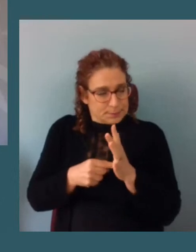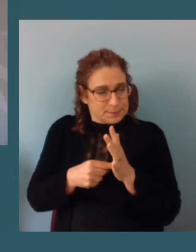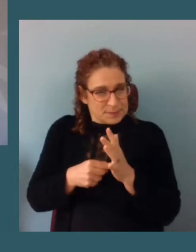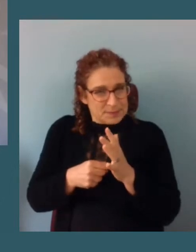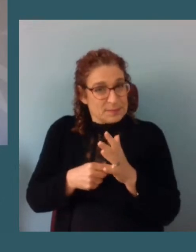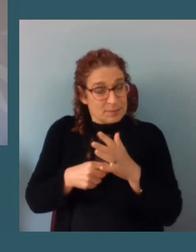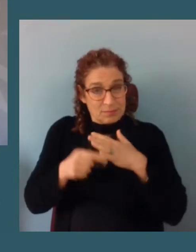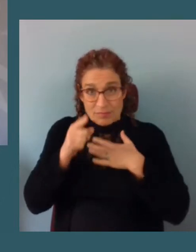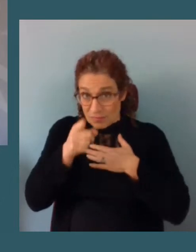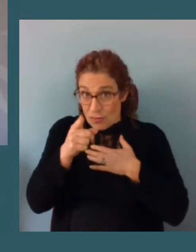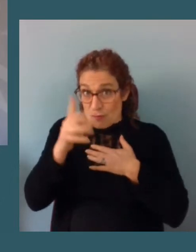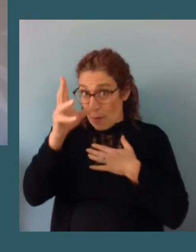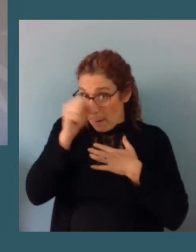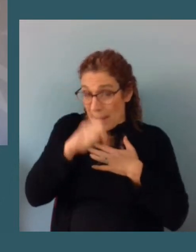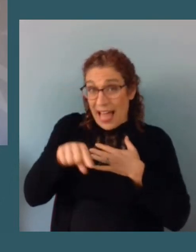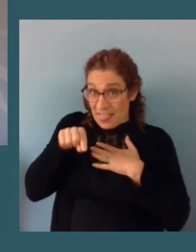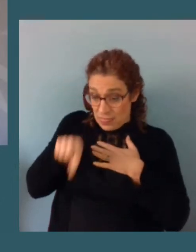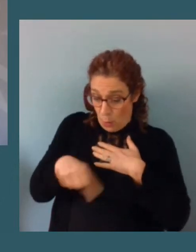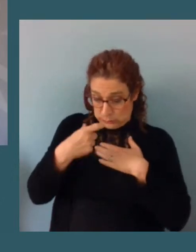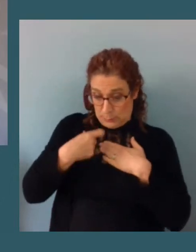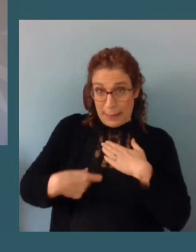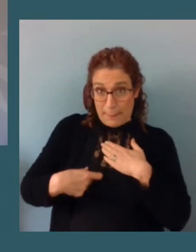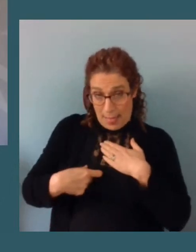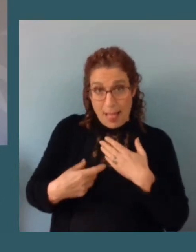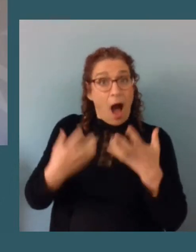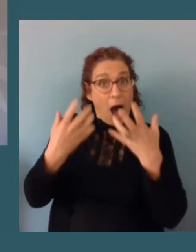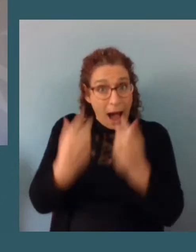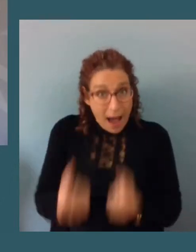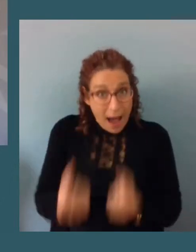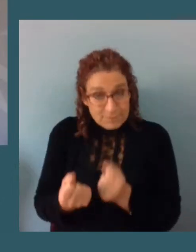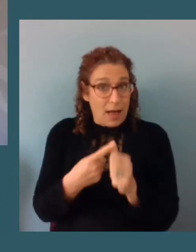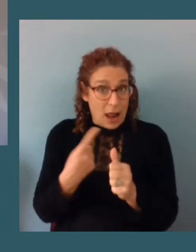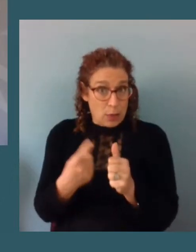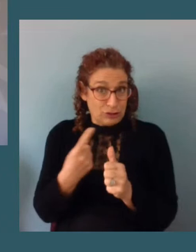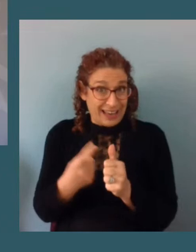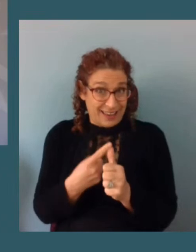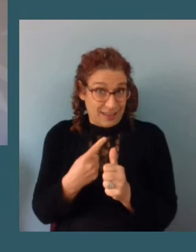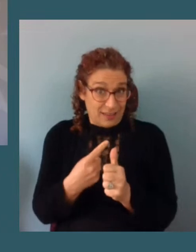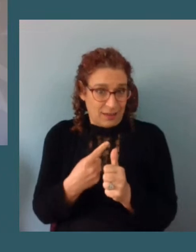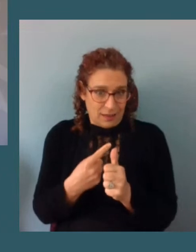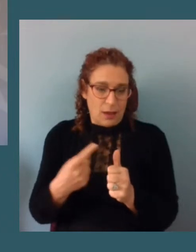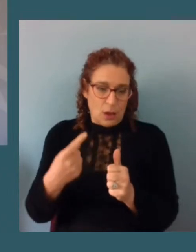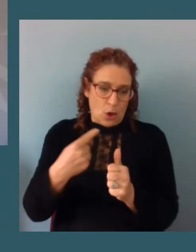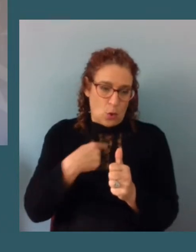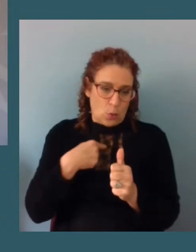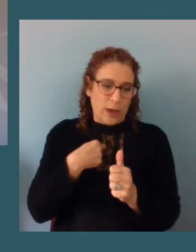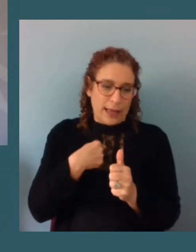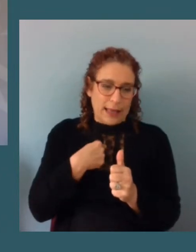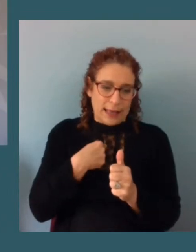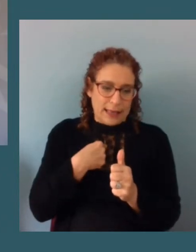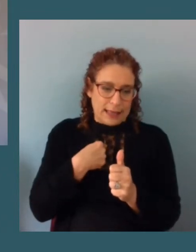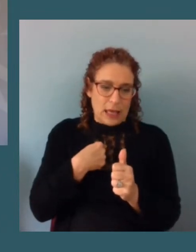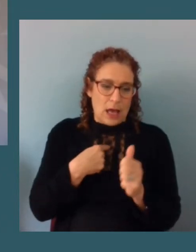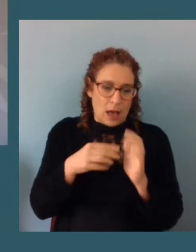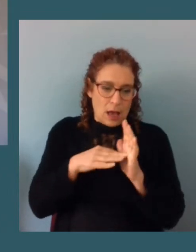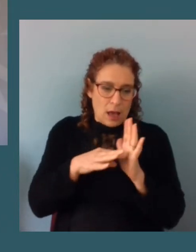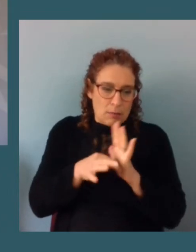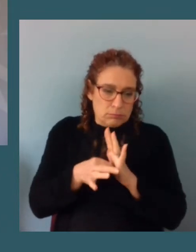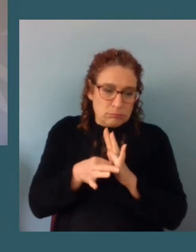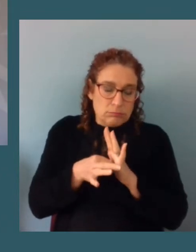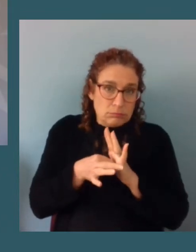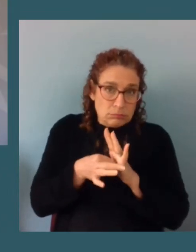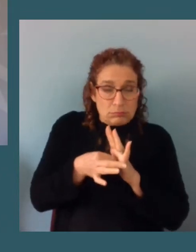are allergic individuals, and we have only raised the threshold at which they react. So